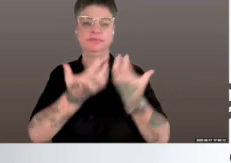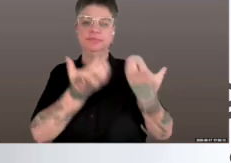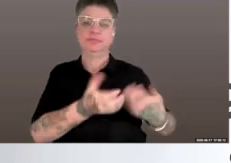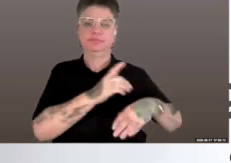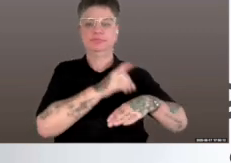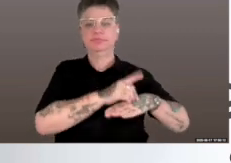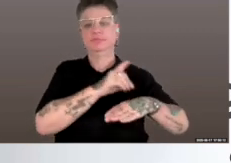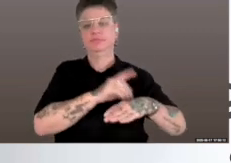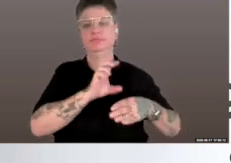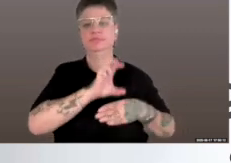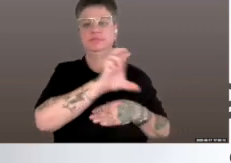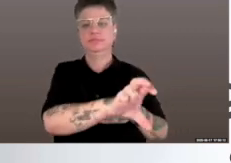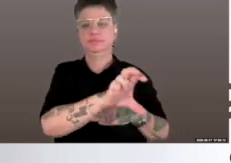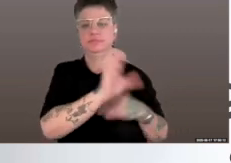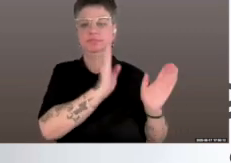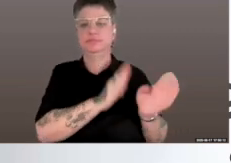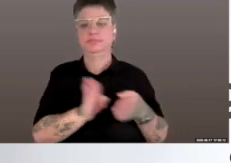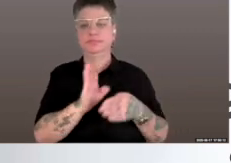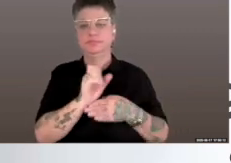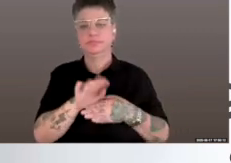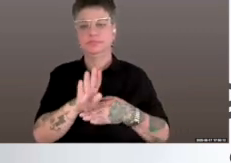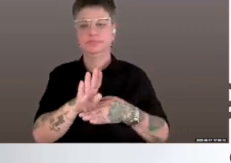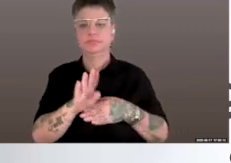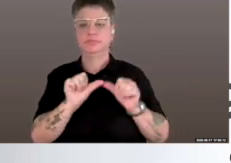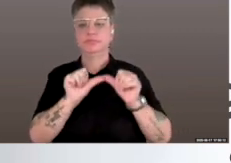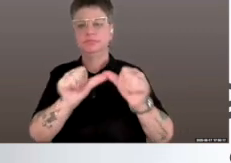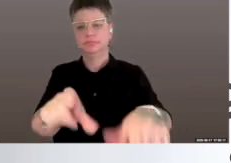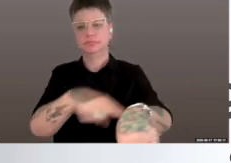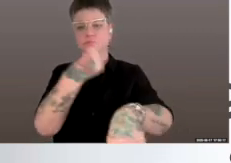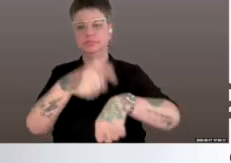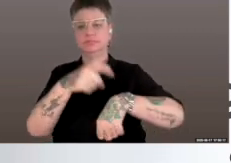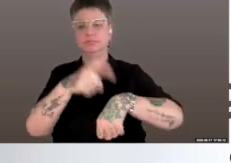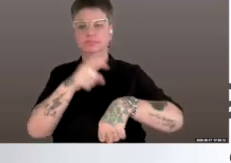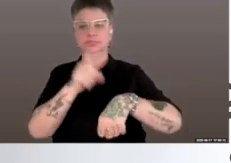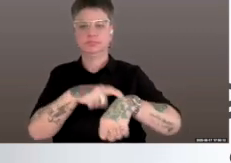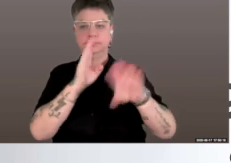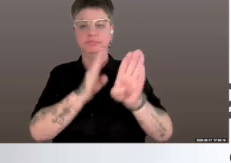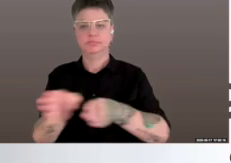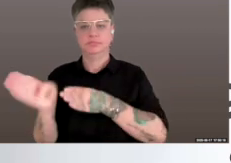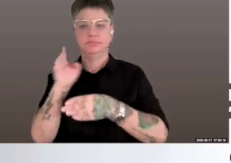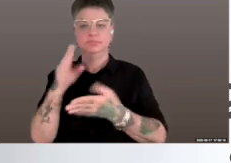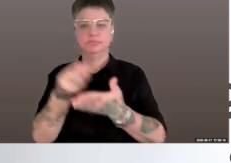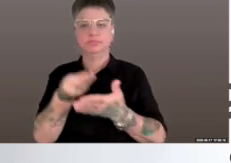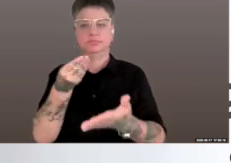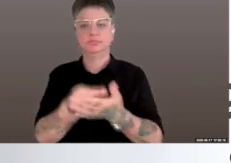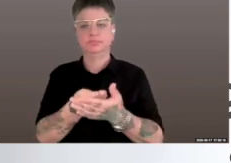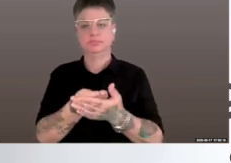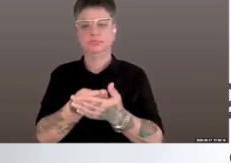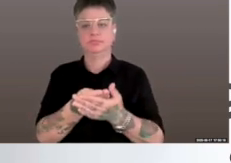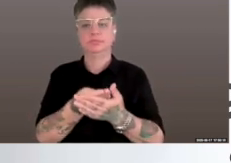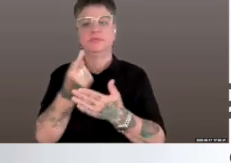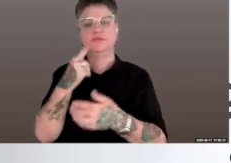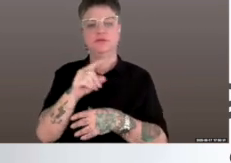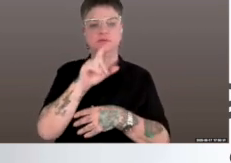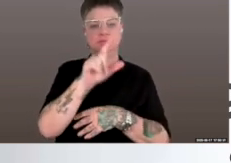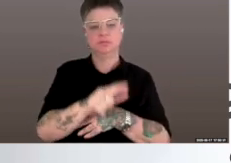momentum to reduce emissions from the heavy-duty space. Each year, the Heavy Duty Investment Strategy document includes